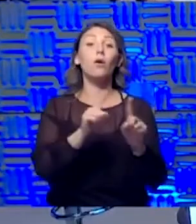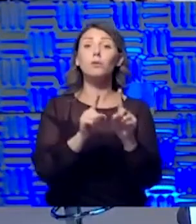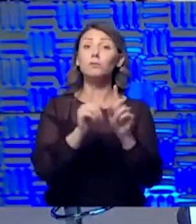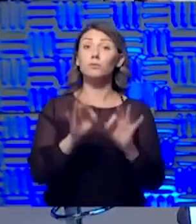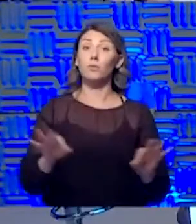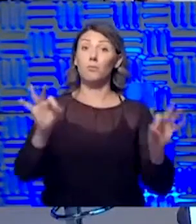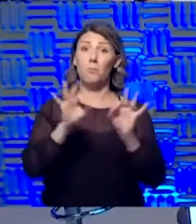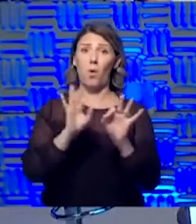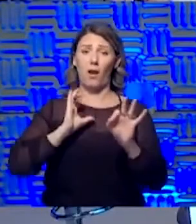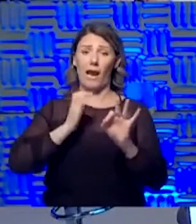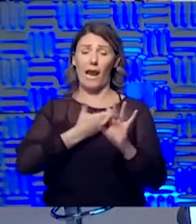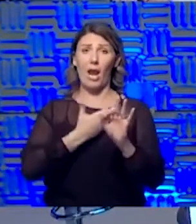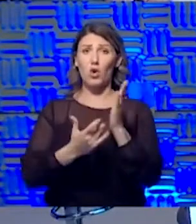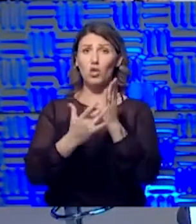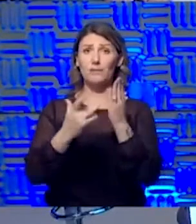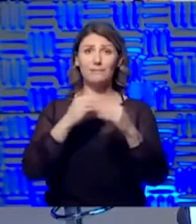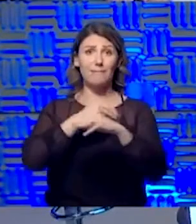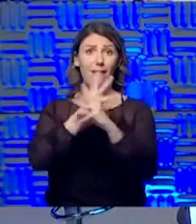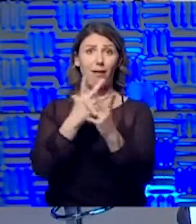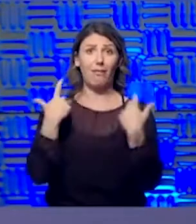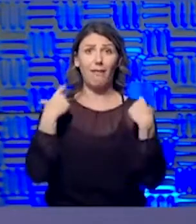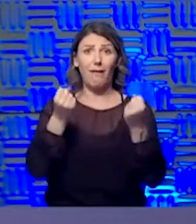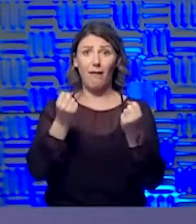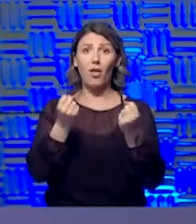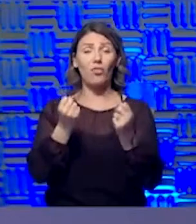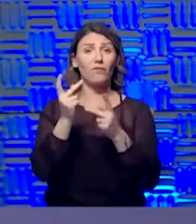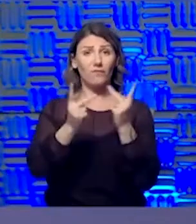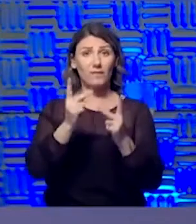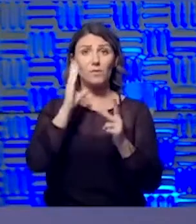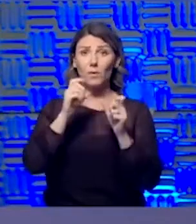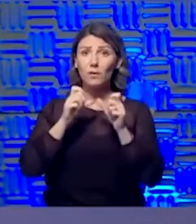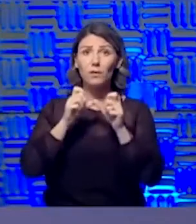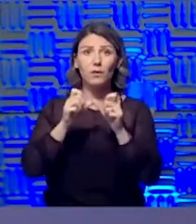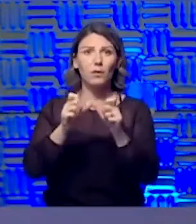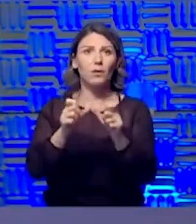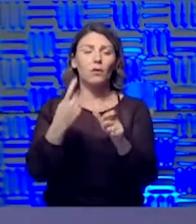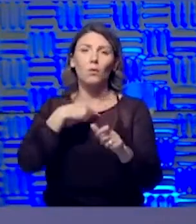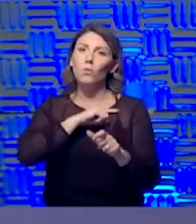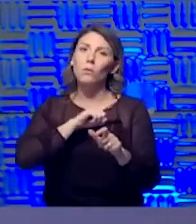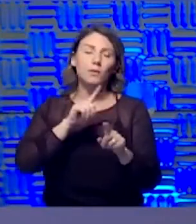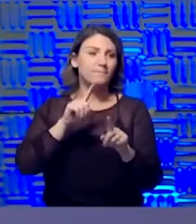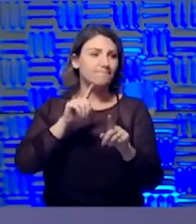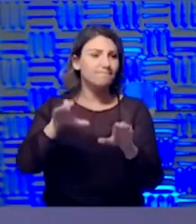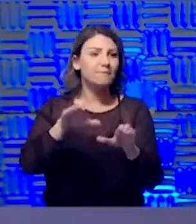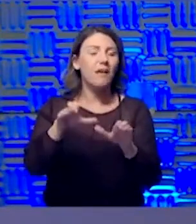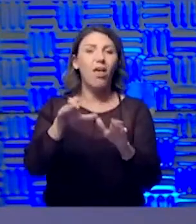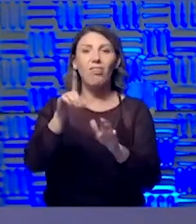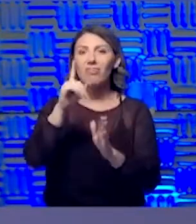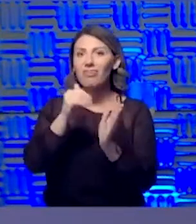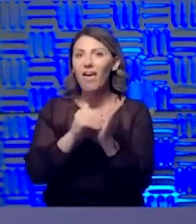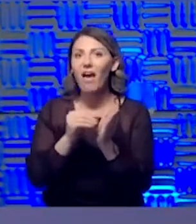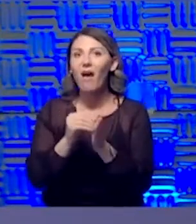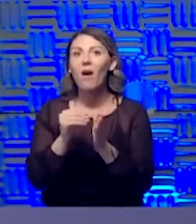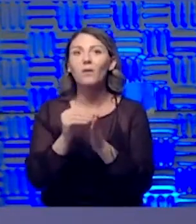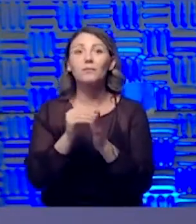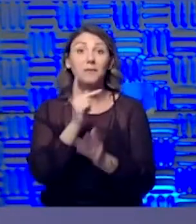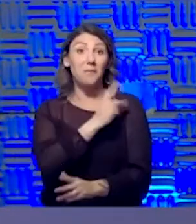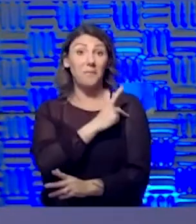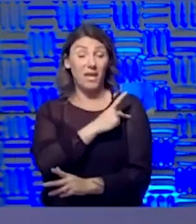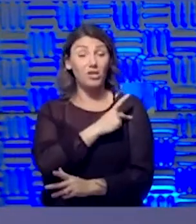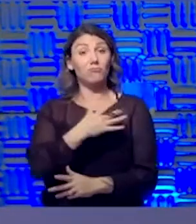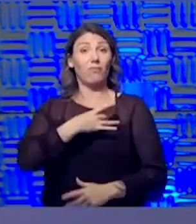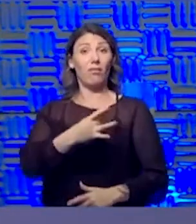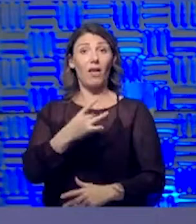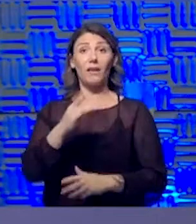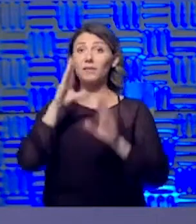our telehealth visits will continue. We've done many thousands of telehealth visits, and patients like those, that's great